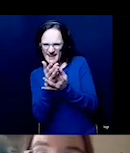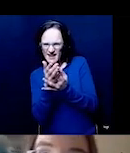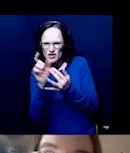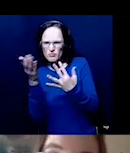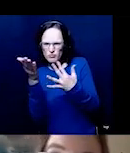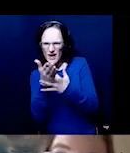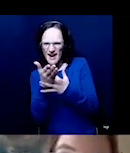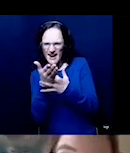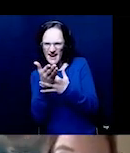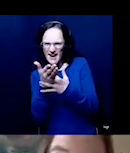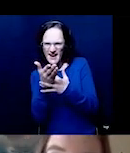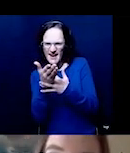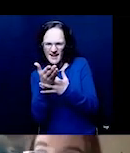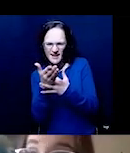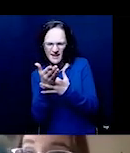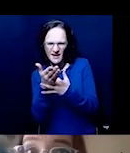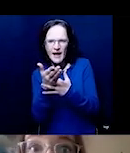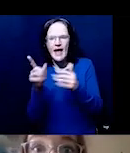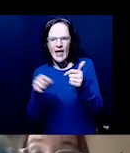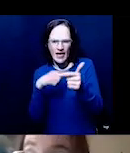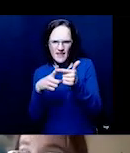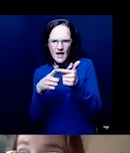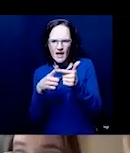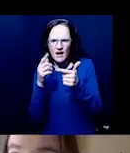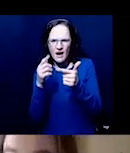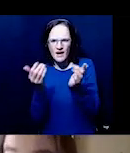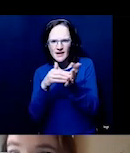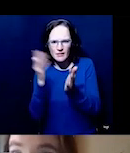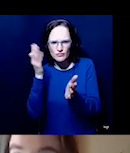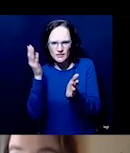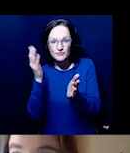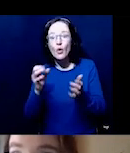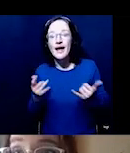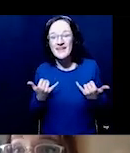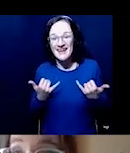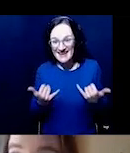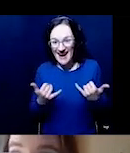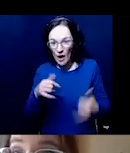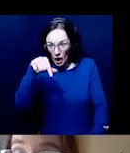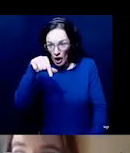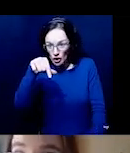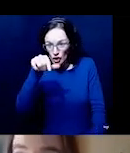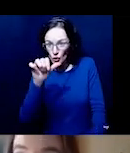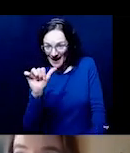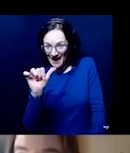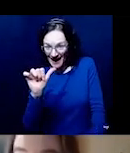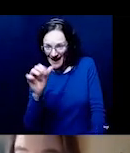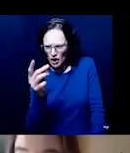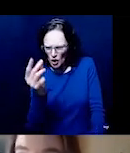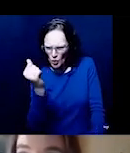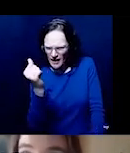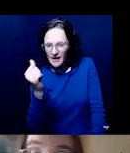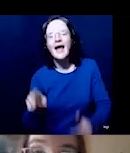I'm just trying to see the Q&A again. I'll go through the Q&A quick. Then we're gonna take a 10-minute